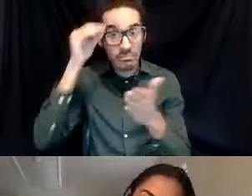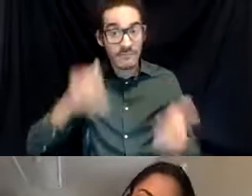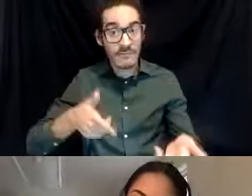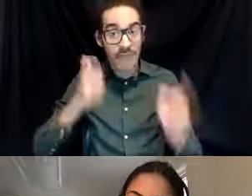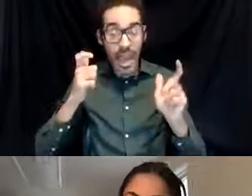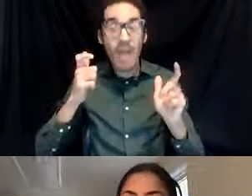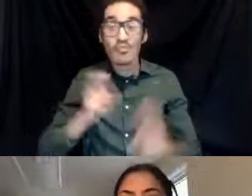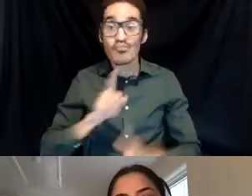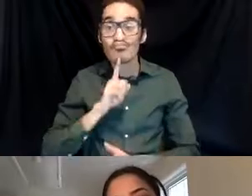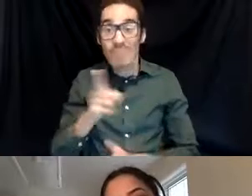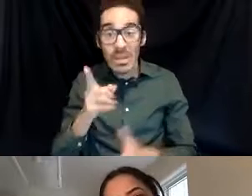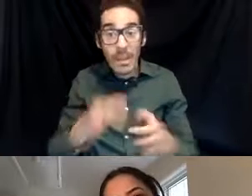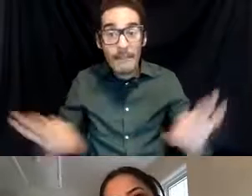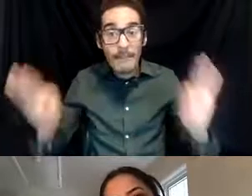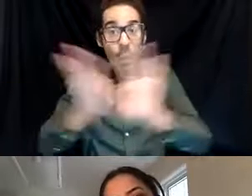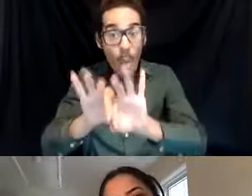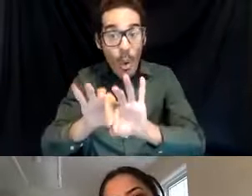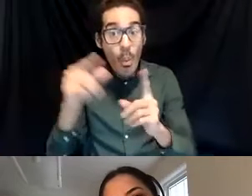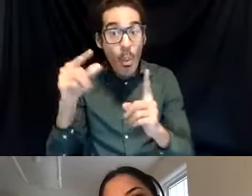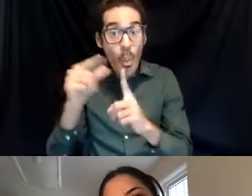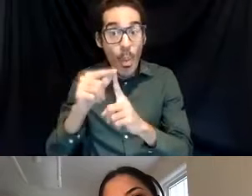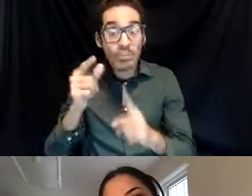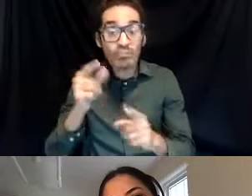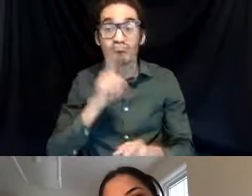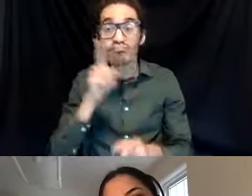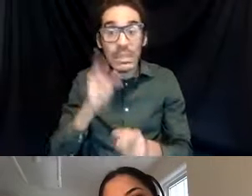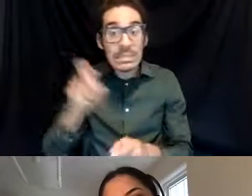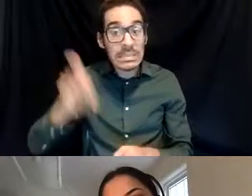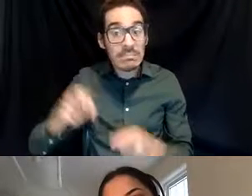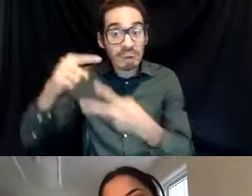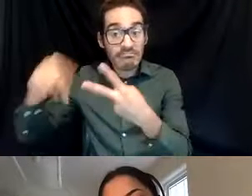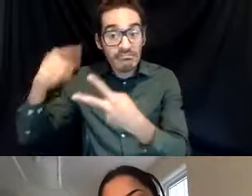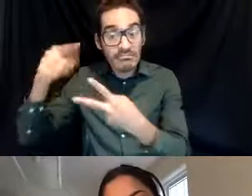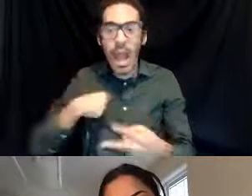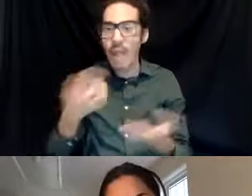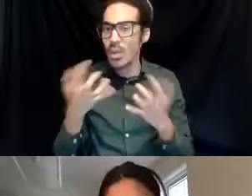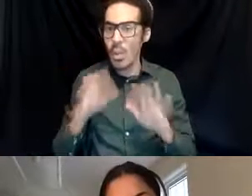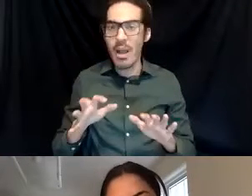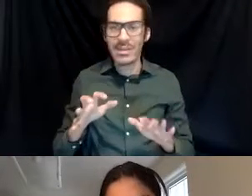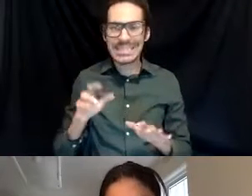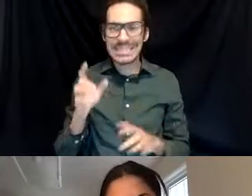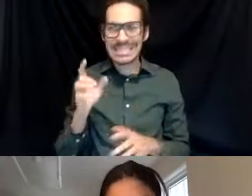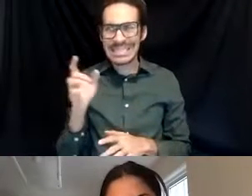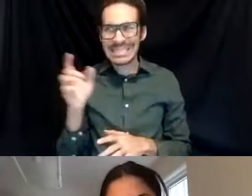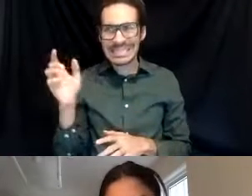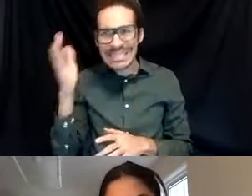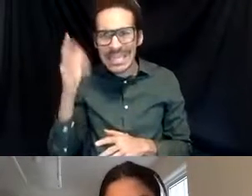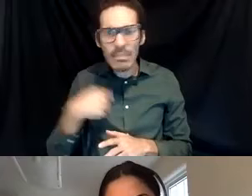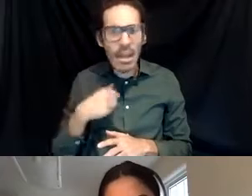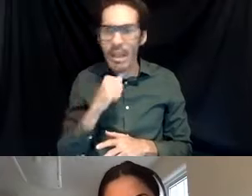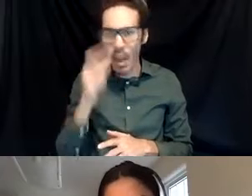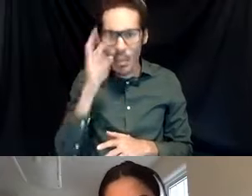are really important and really necessary. And I didn't want to come off being disrespectful